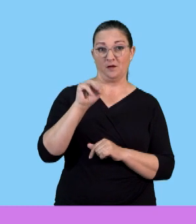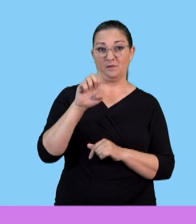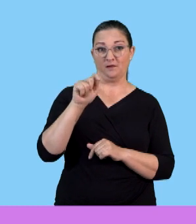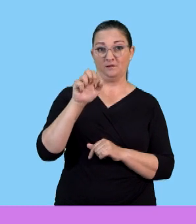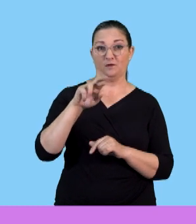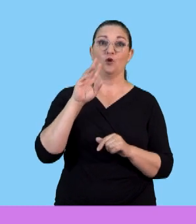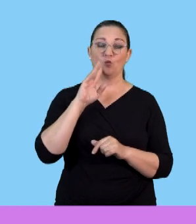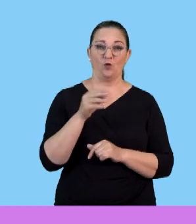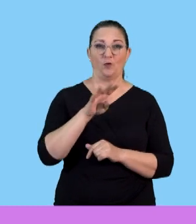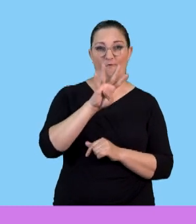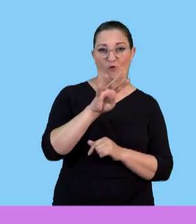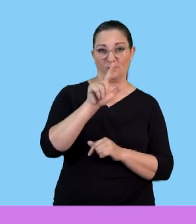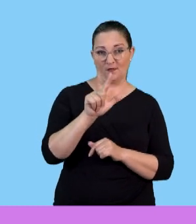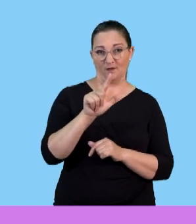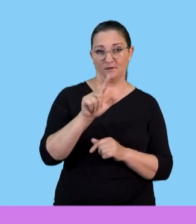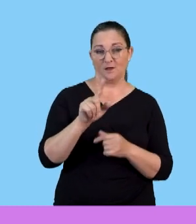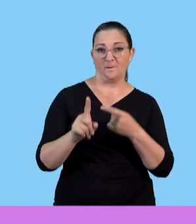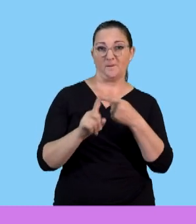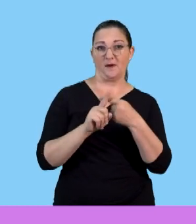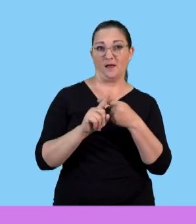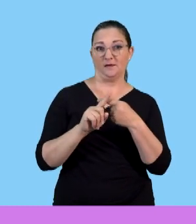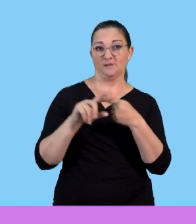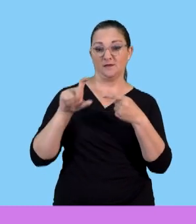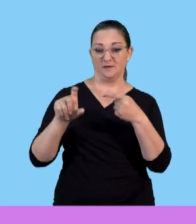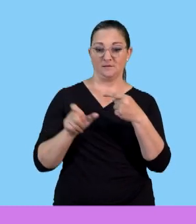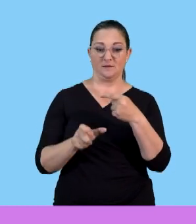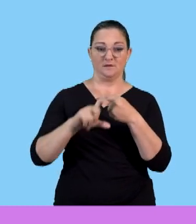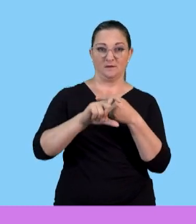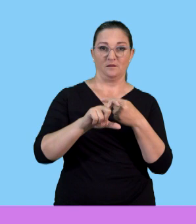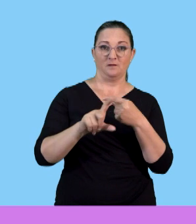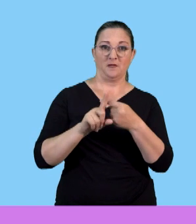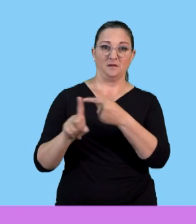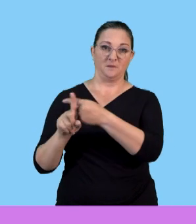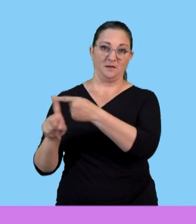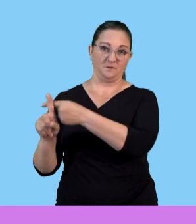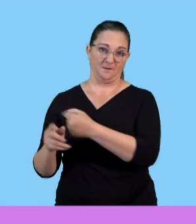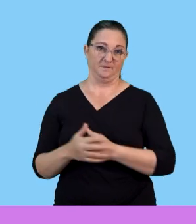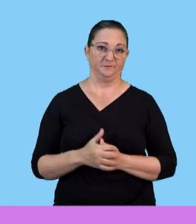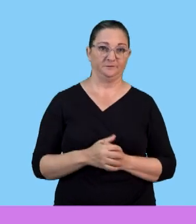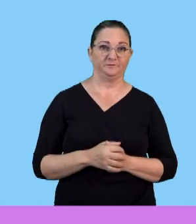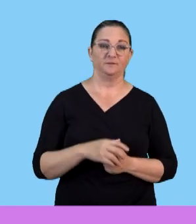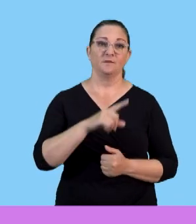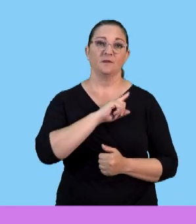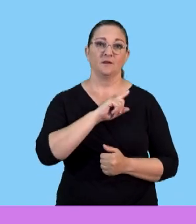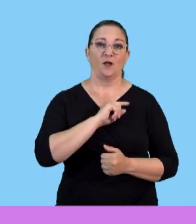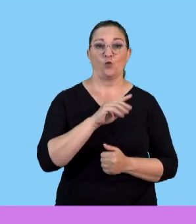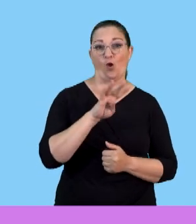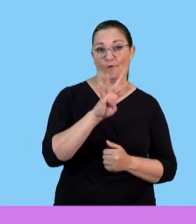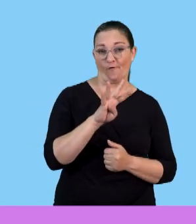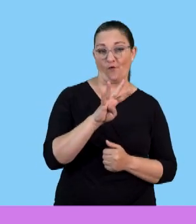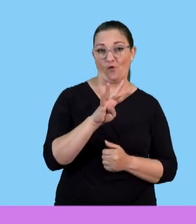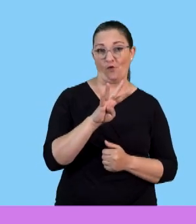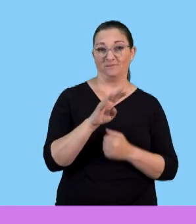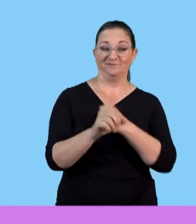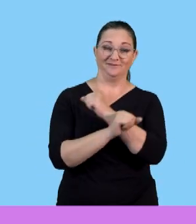plus the next one and the third one and the fourth one. So therefore it's 4 times the